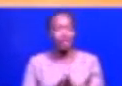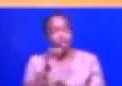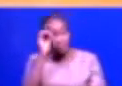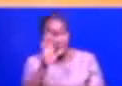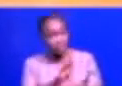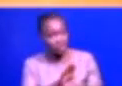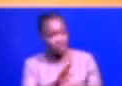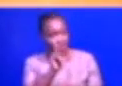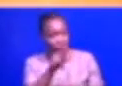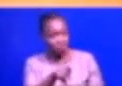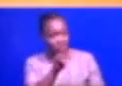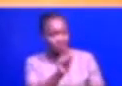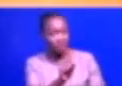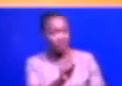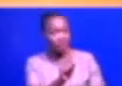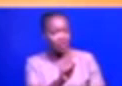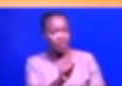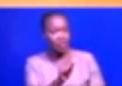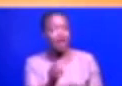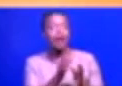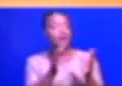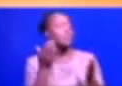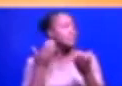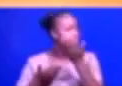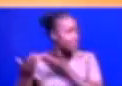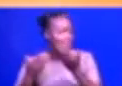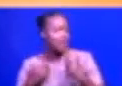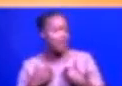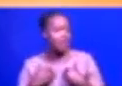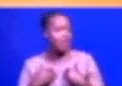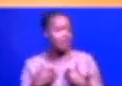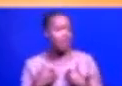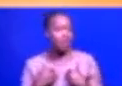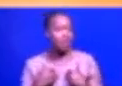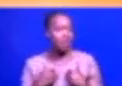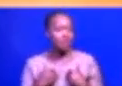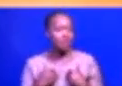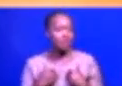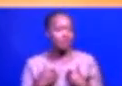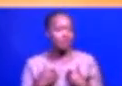surprising. KPA, they've got a huge history. They have been giving us